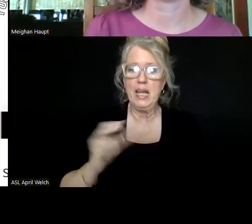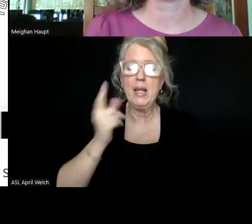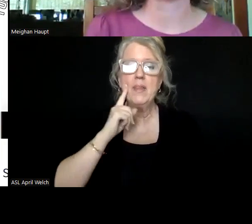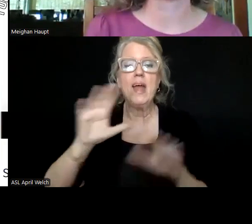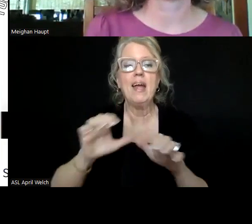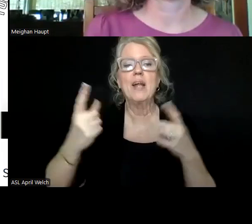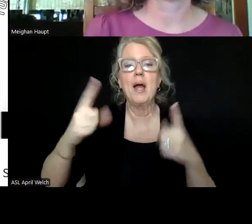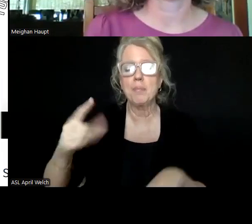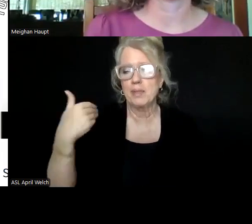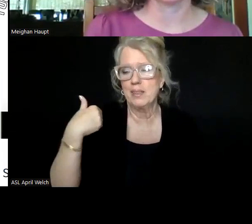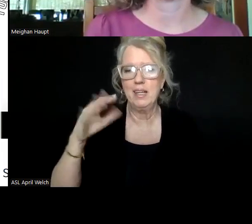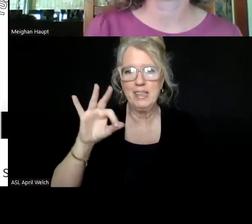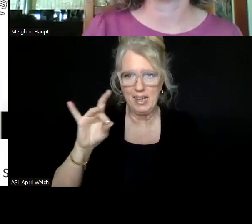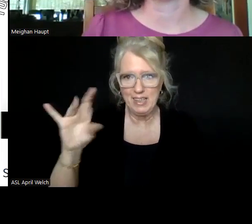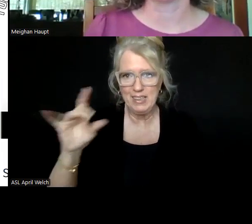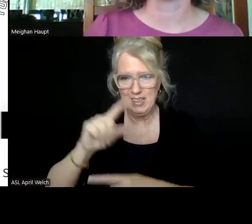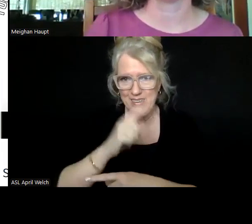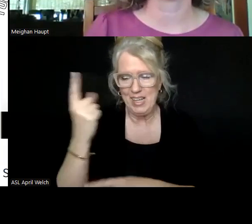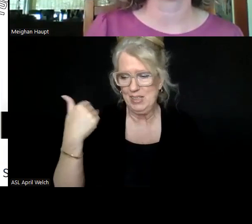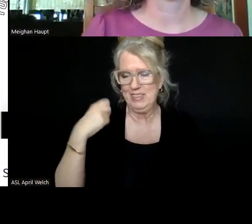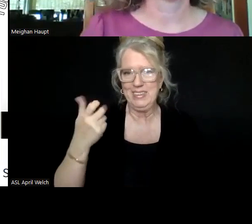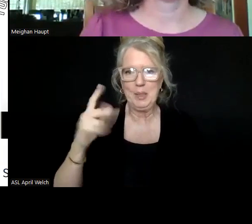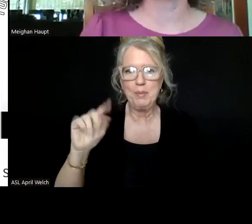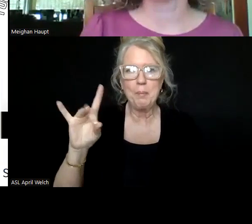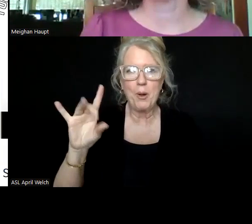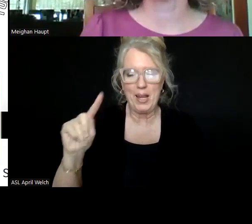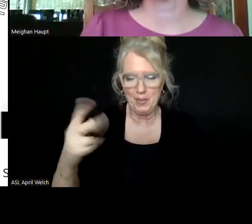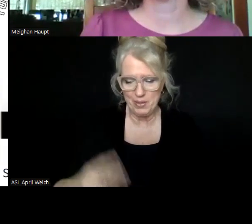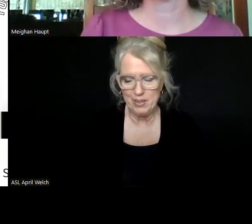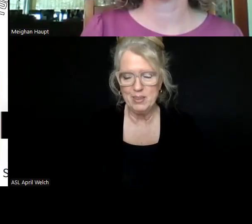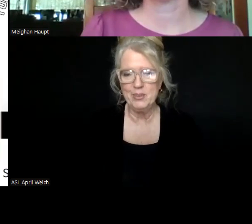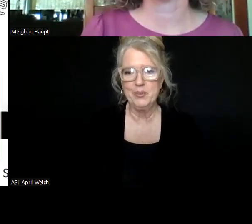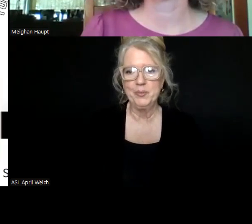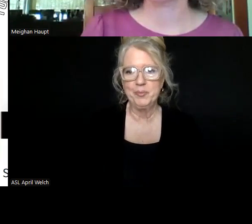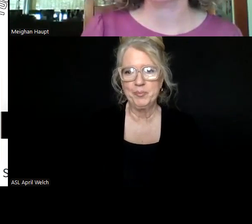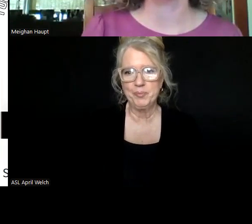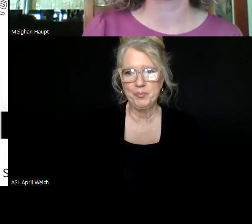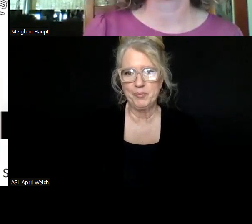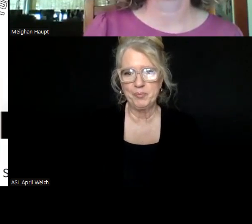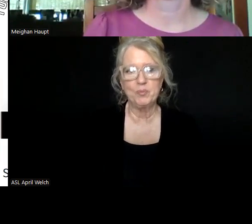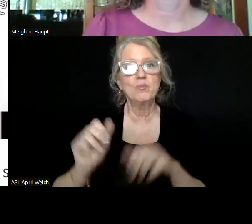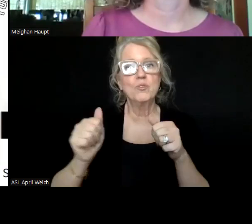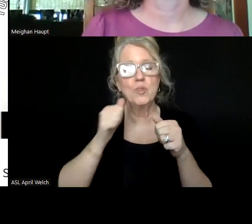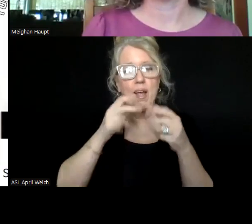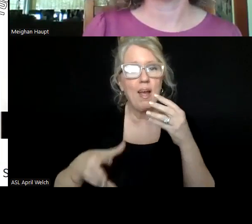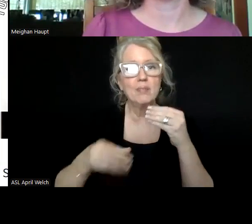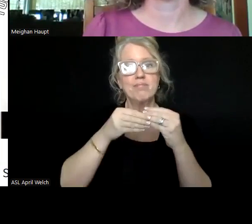on 988 day, which was September 8th. And so you can hashtag